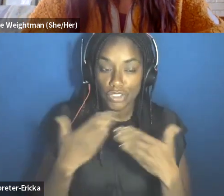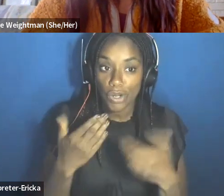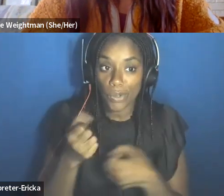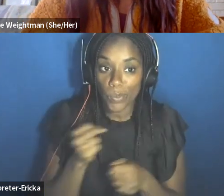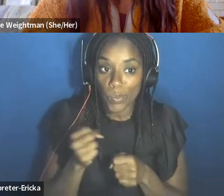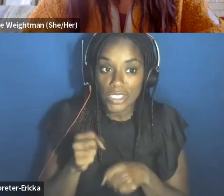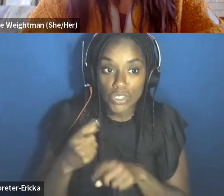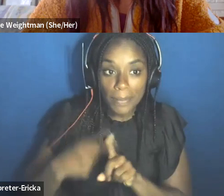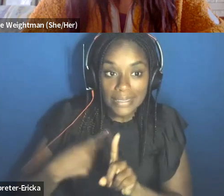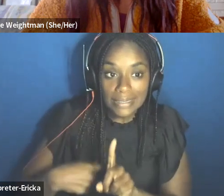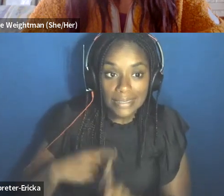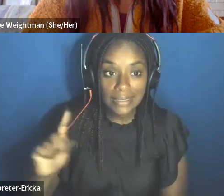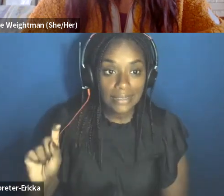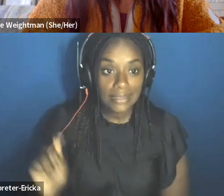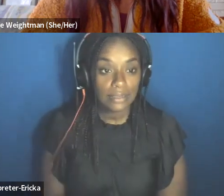Okay.